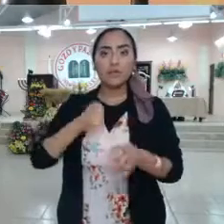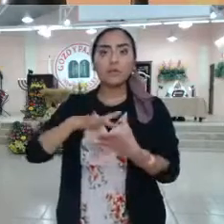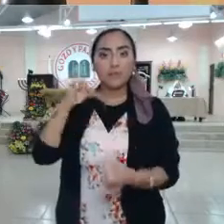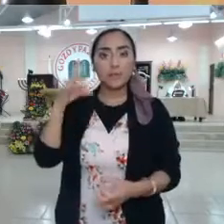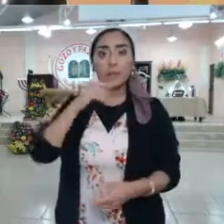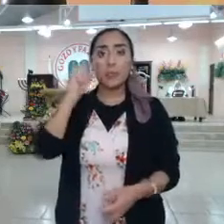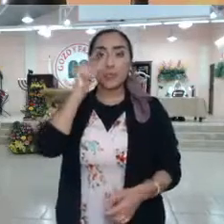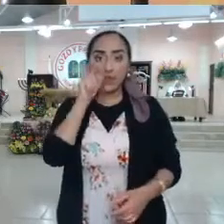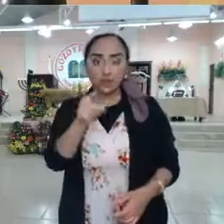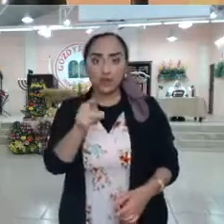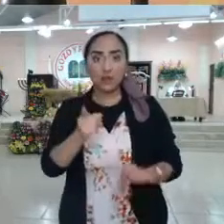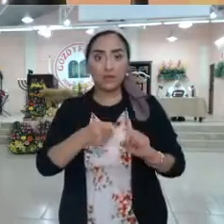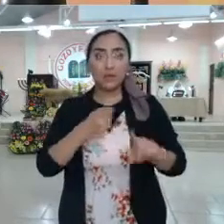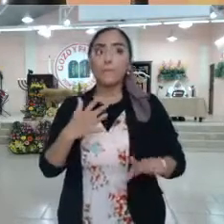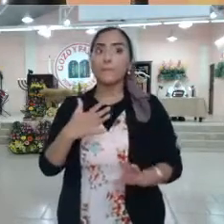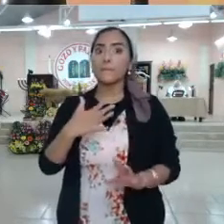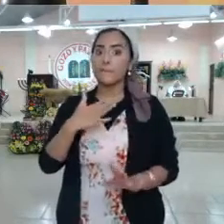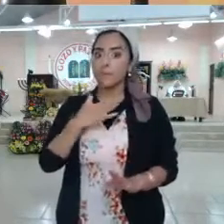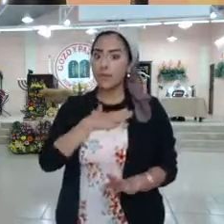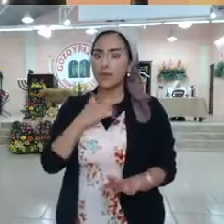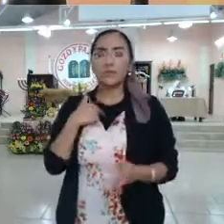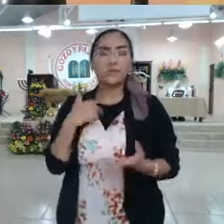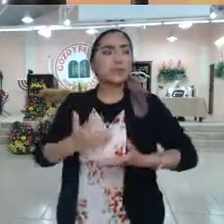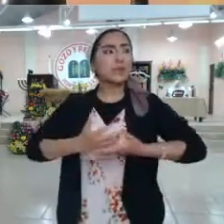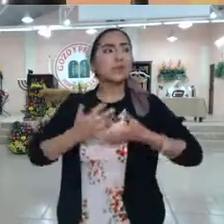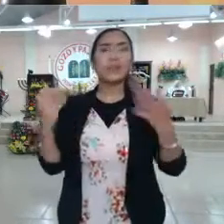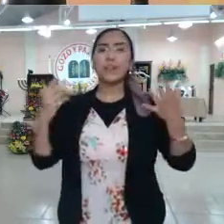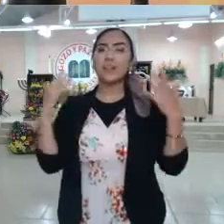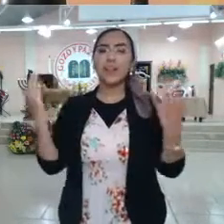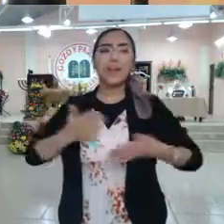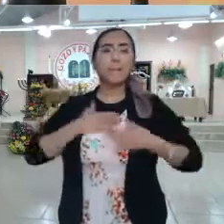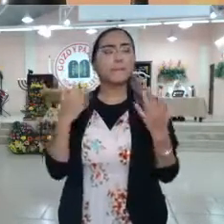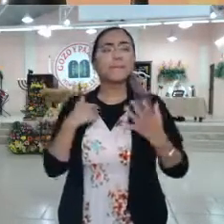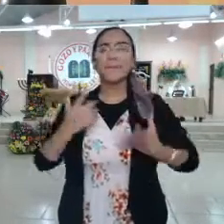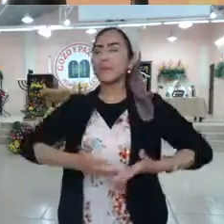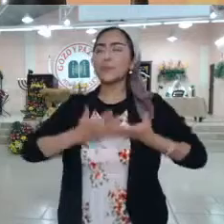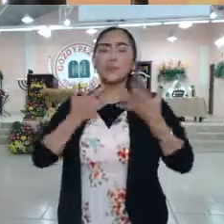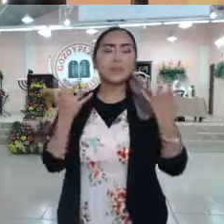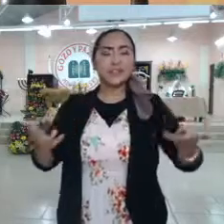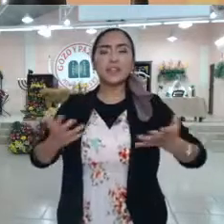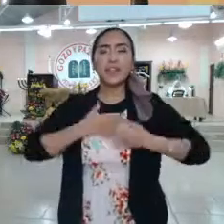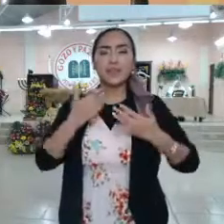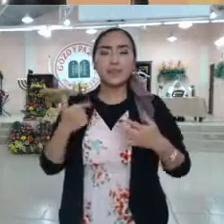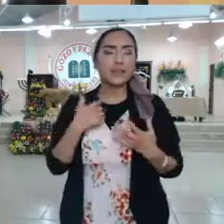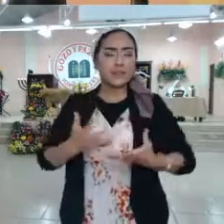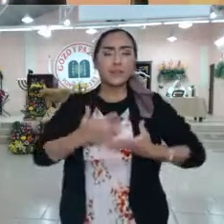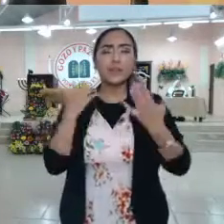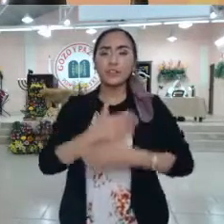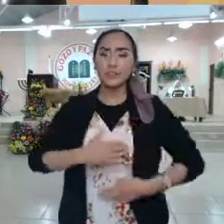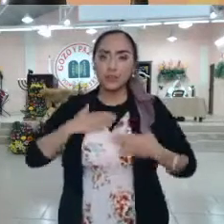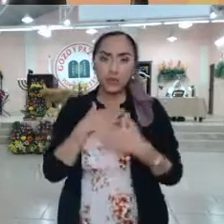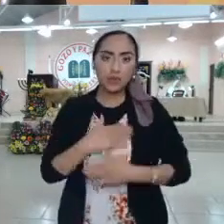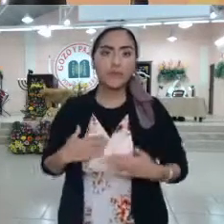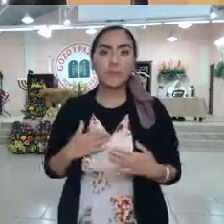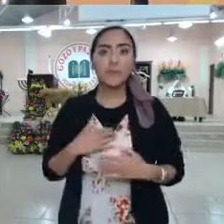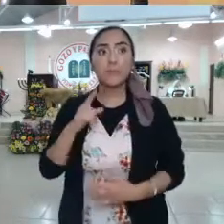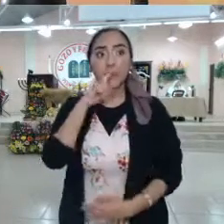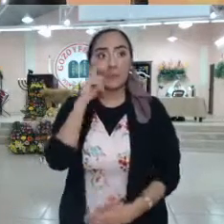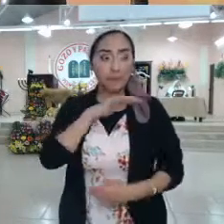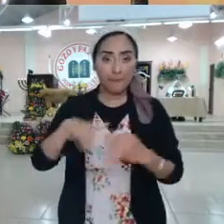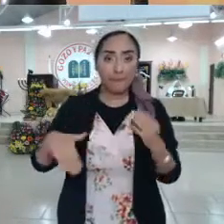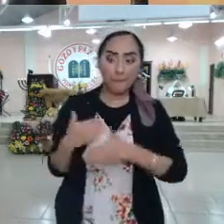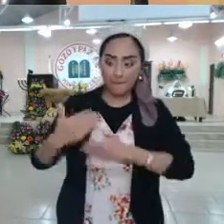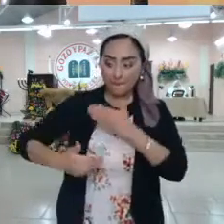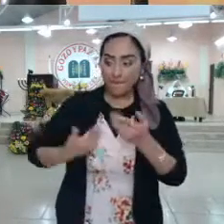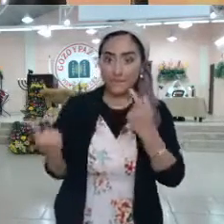fruit Y of the tú, Spirit. de mi And you, parte, yo from estoy me, bien contento, I'm really bien happy, contento. really Estoy con happy. mucho gozo. I'm with a lot of Porque joy. todos estos